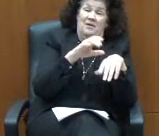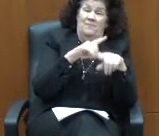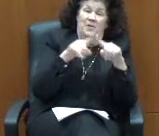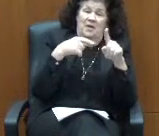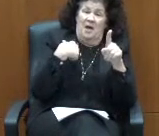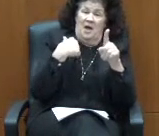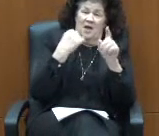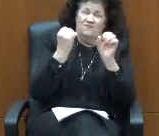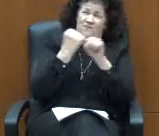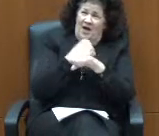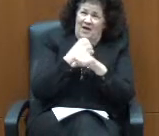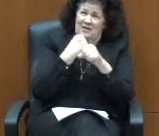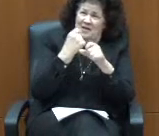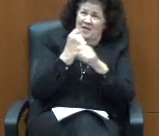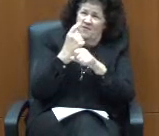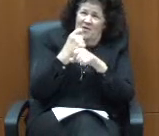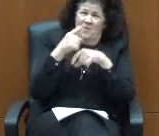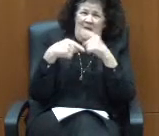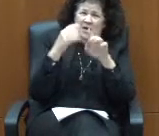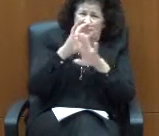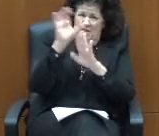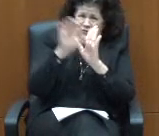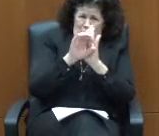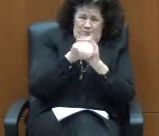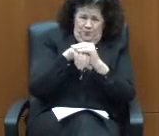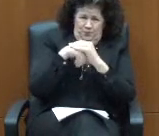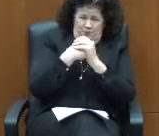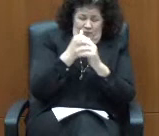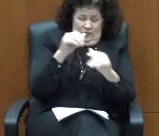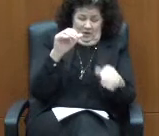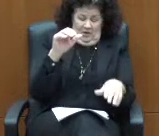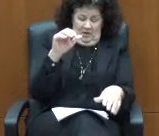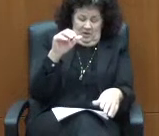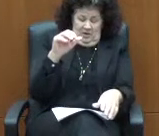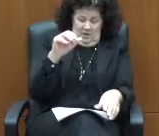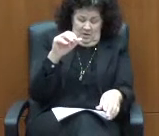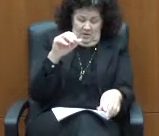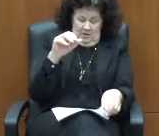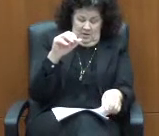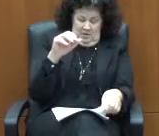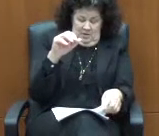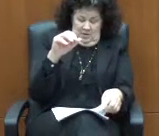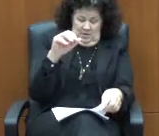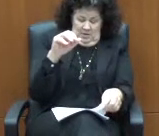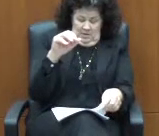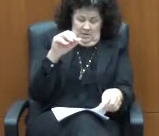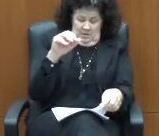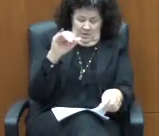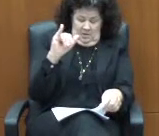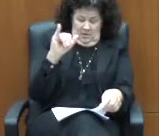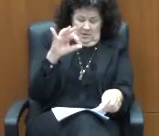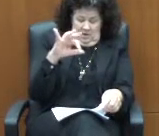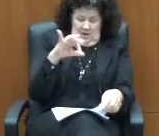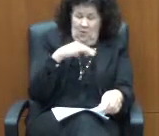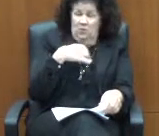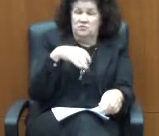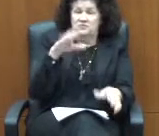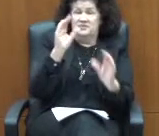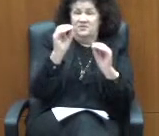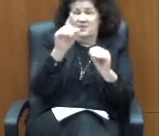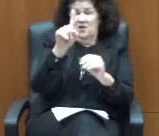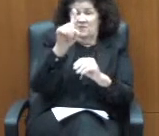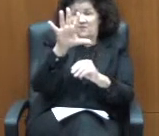calendar. And if I didn't have time to say, they wouldn't be teaching school for 150, 160 days.